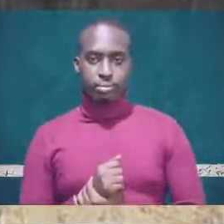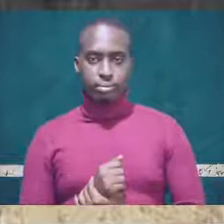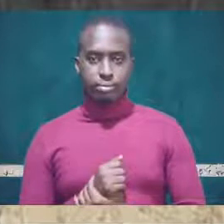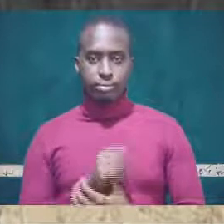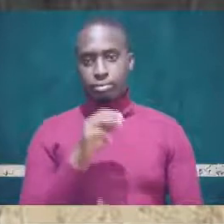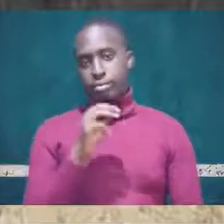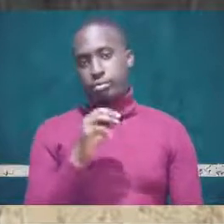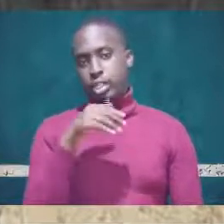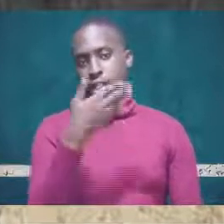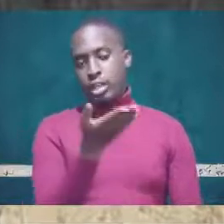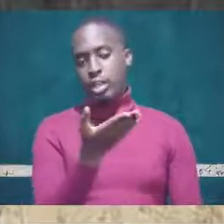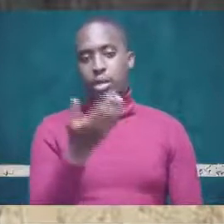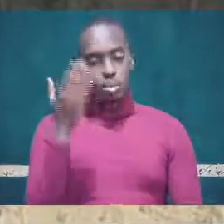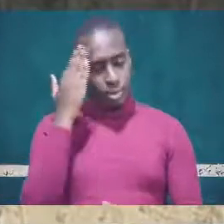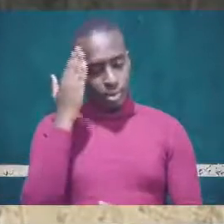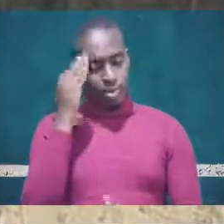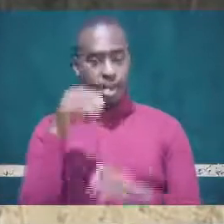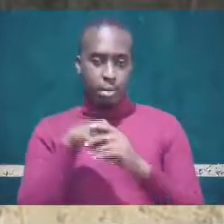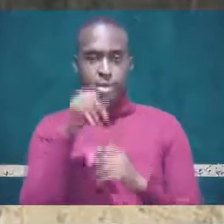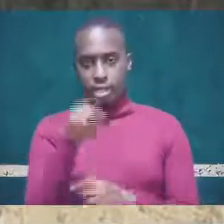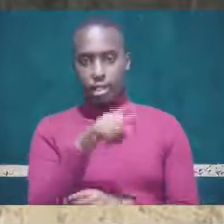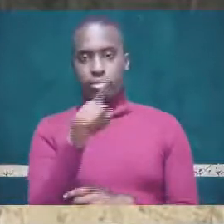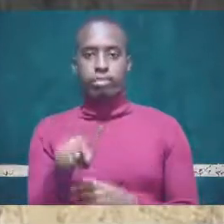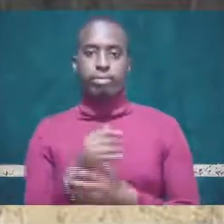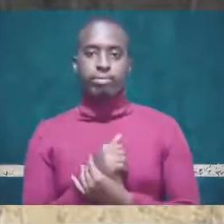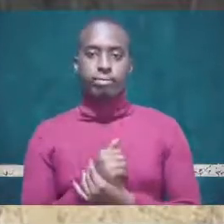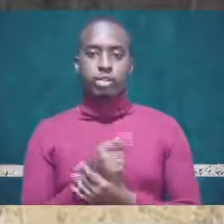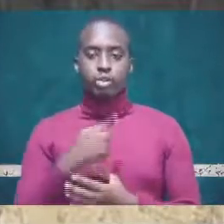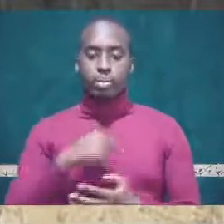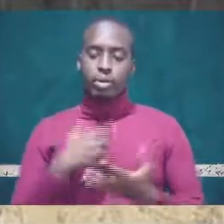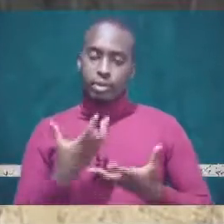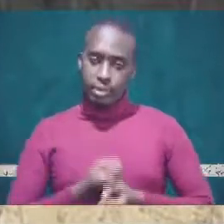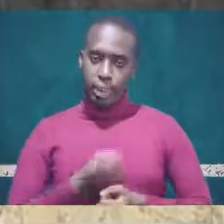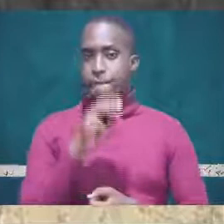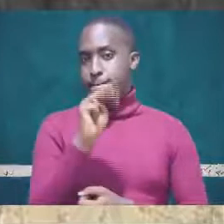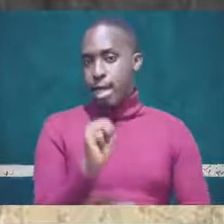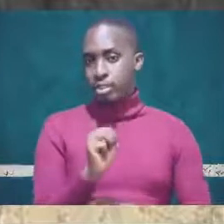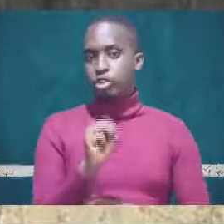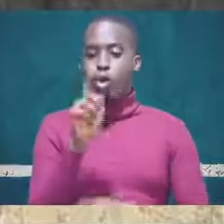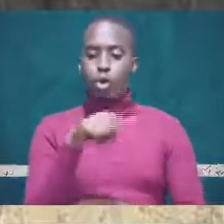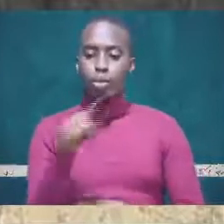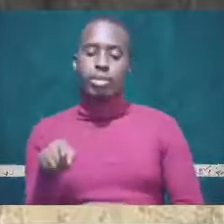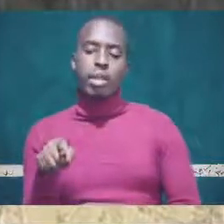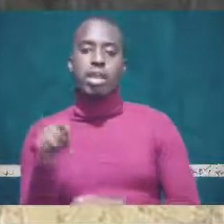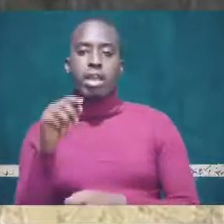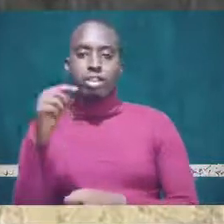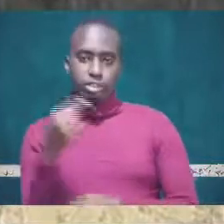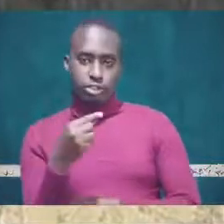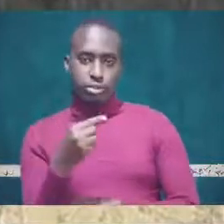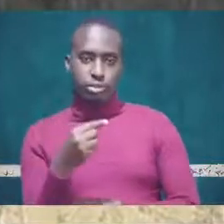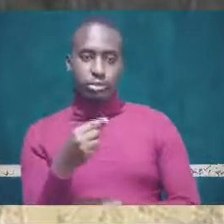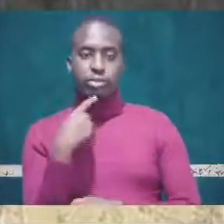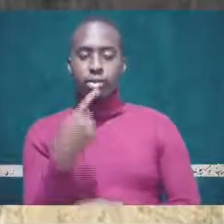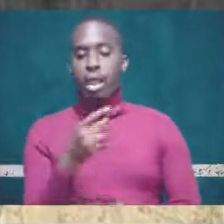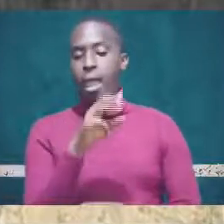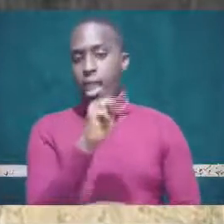Okay. Here, you know, there is a times. We are multiplying mass by acceleration due to gravity. So it means mass